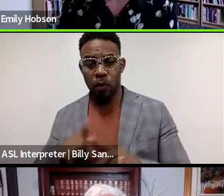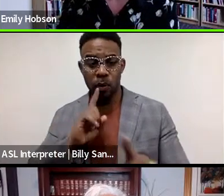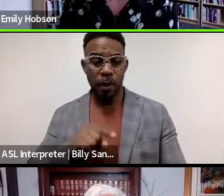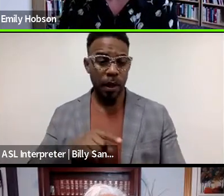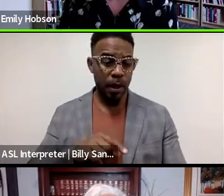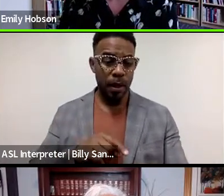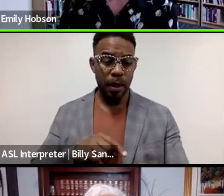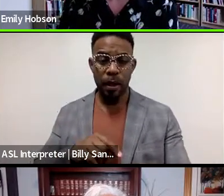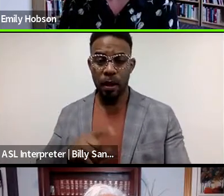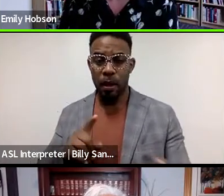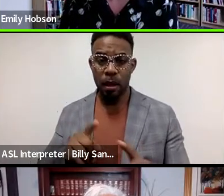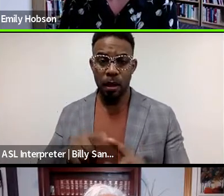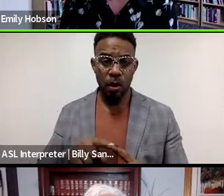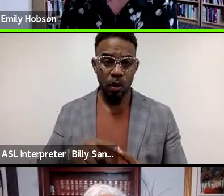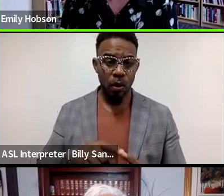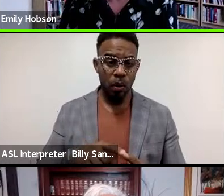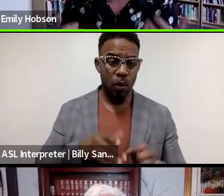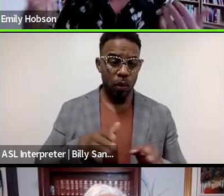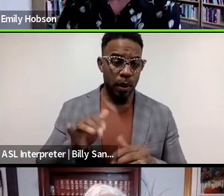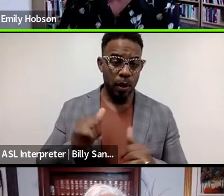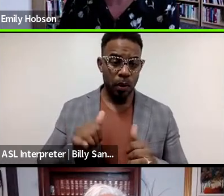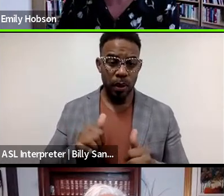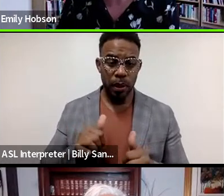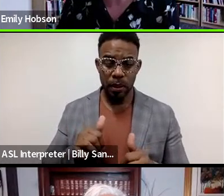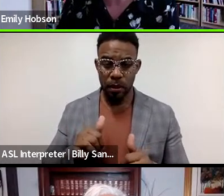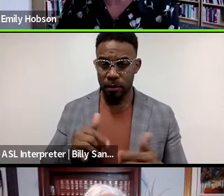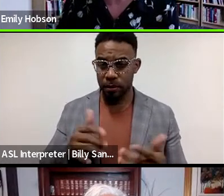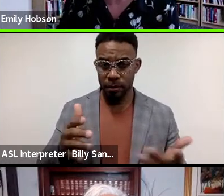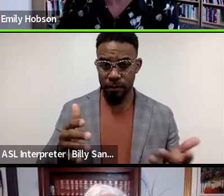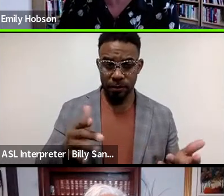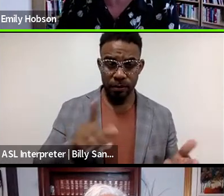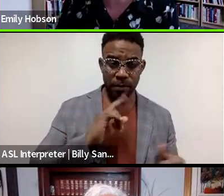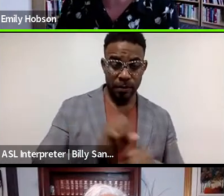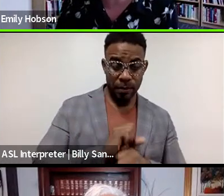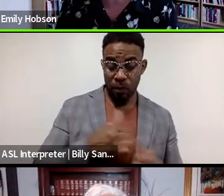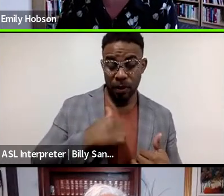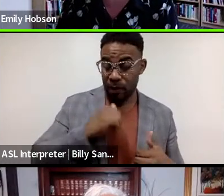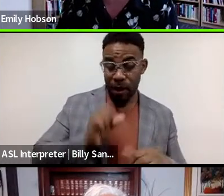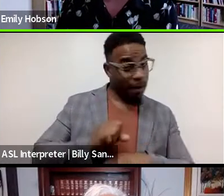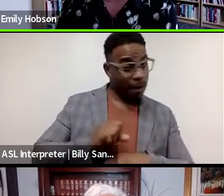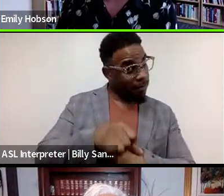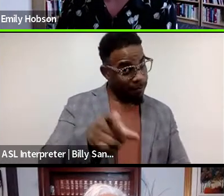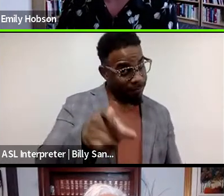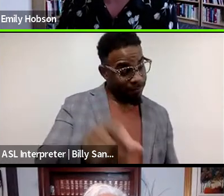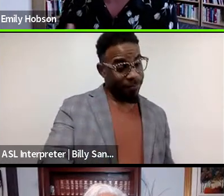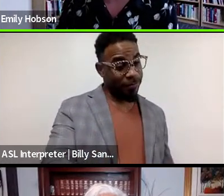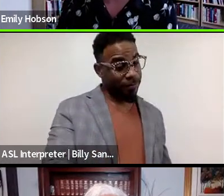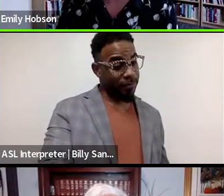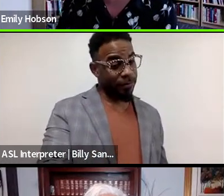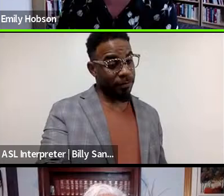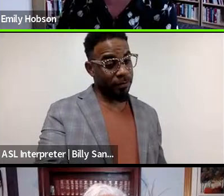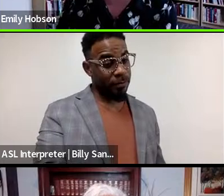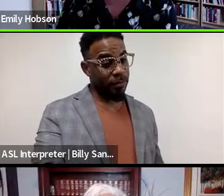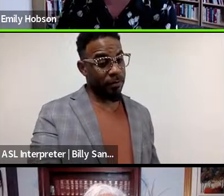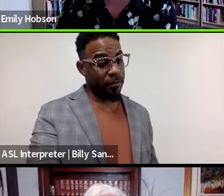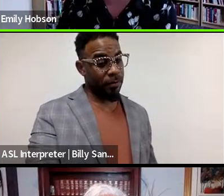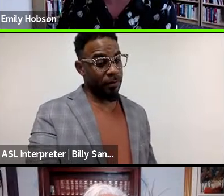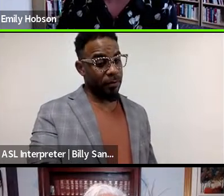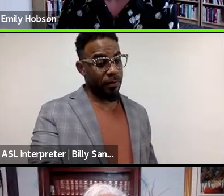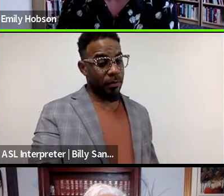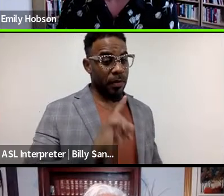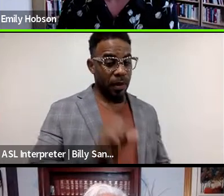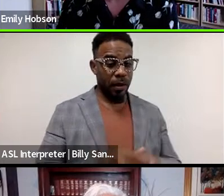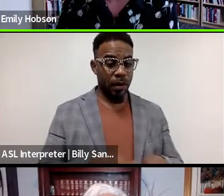respond to the ways in which, you know, indeed we have not overcome, right? Which is absolutely an important